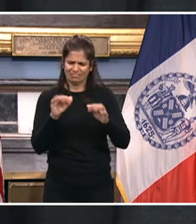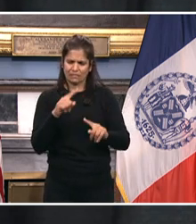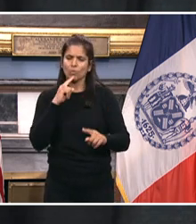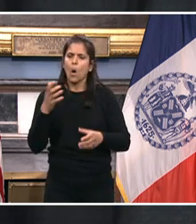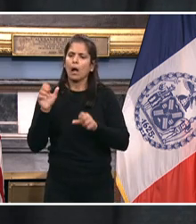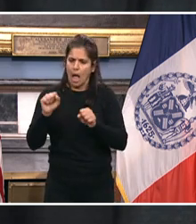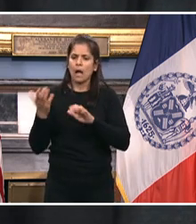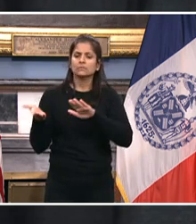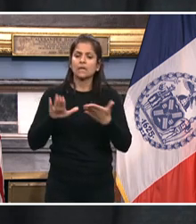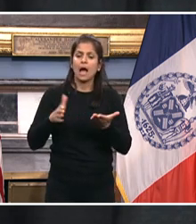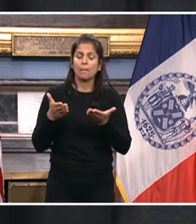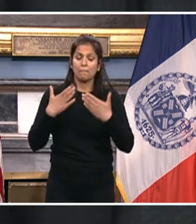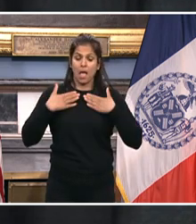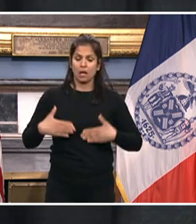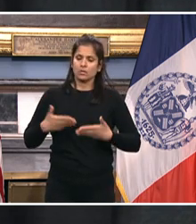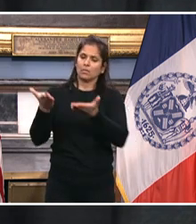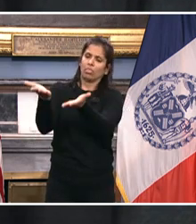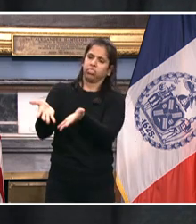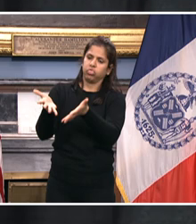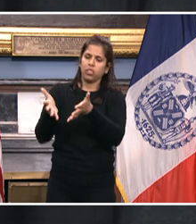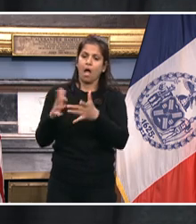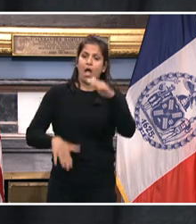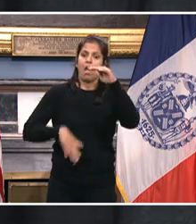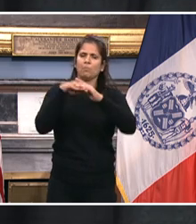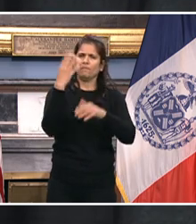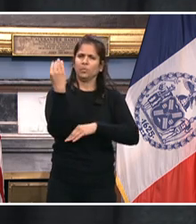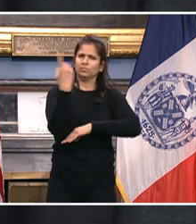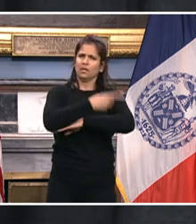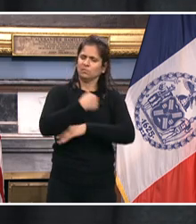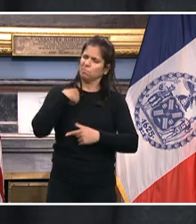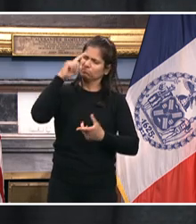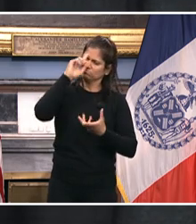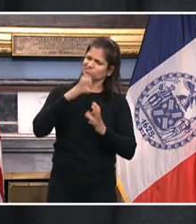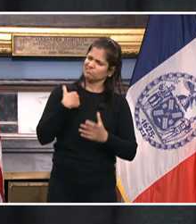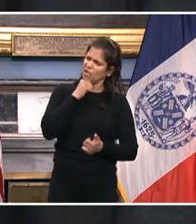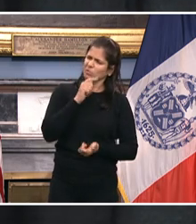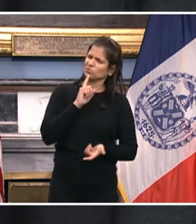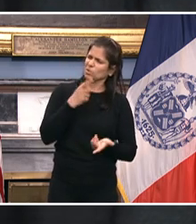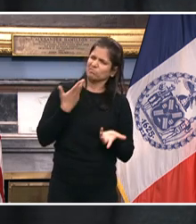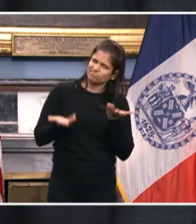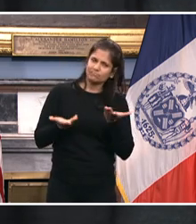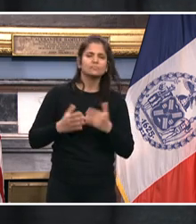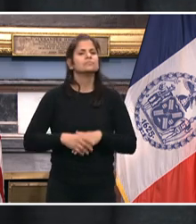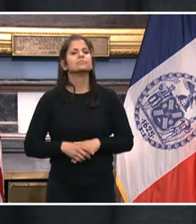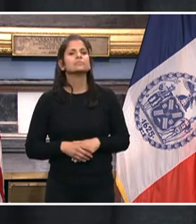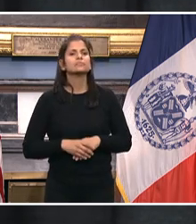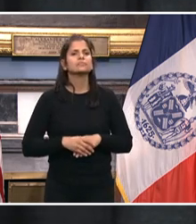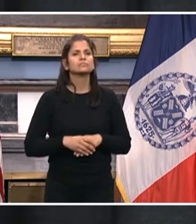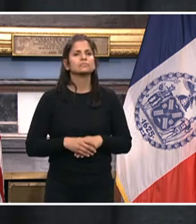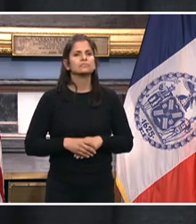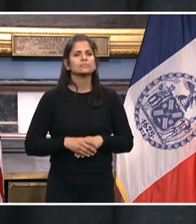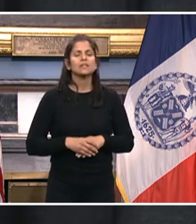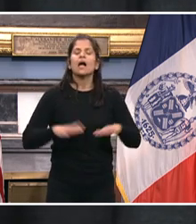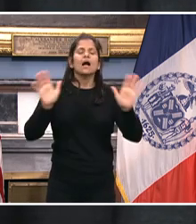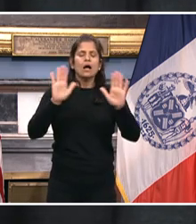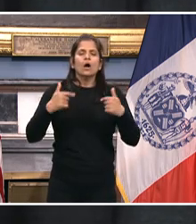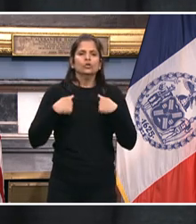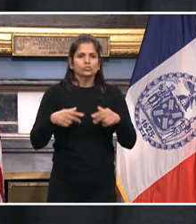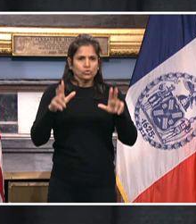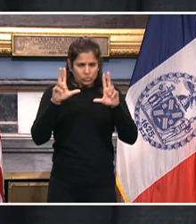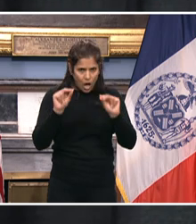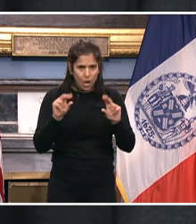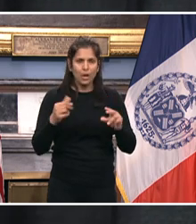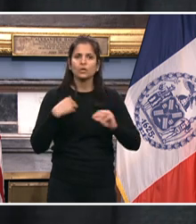buried after 14 days. If no one has claimed them, no one has communicated, no one can be found in any way, shape, or